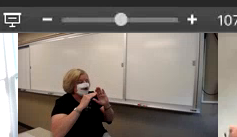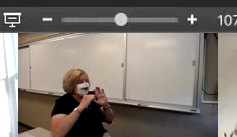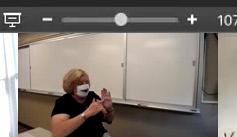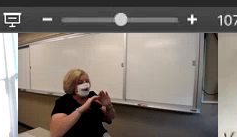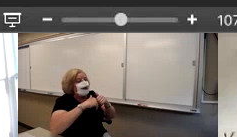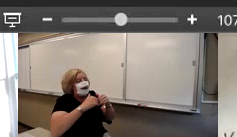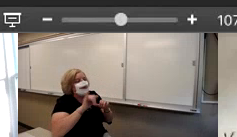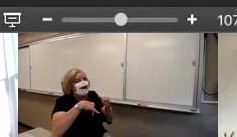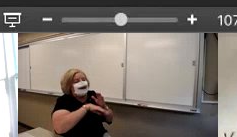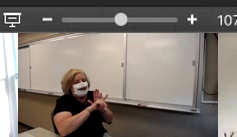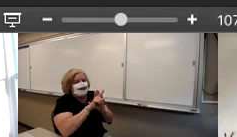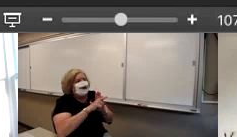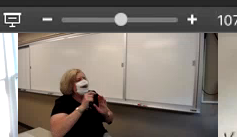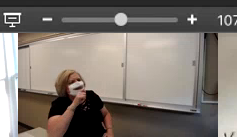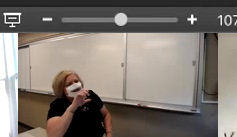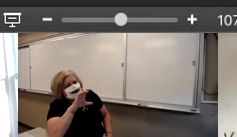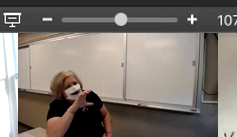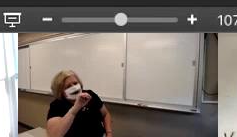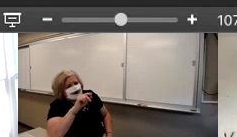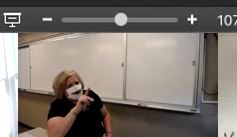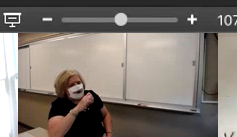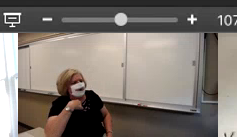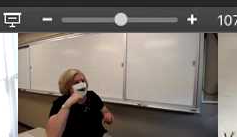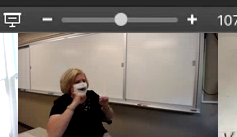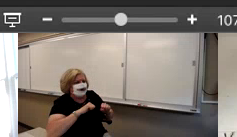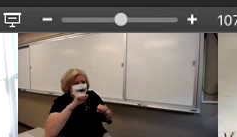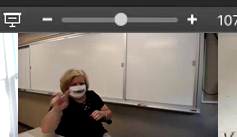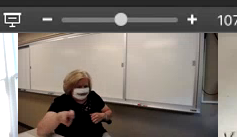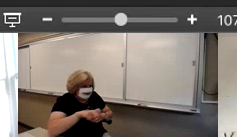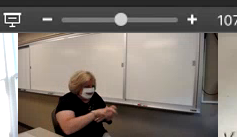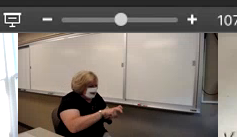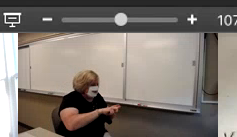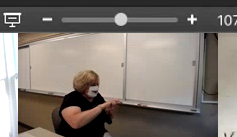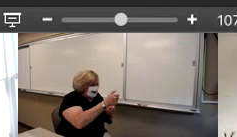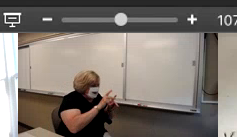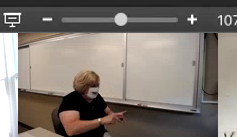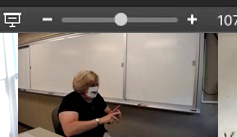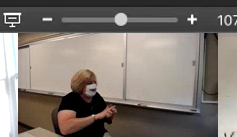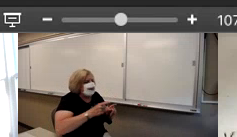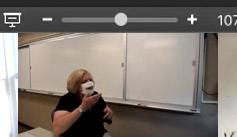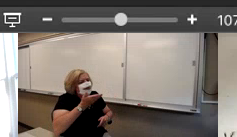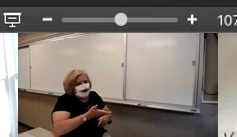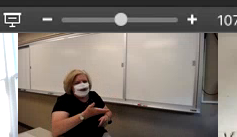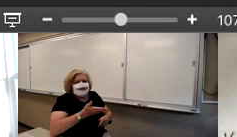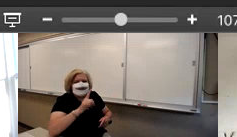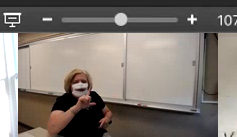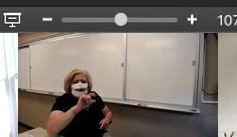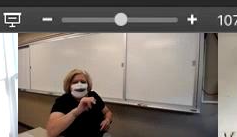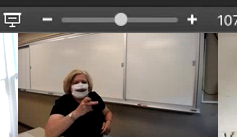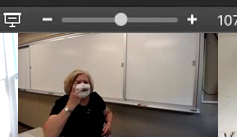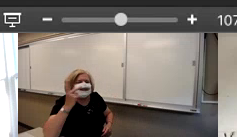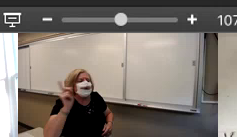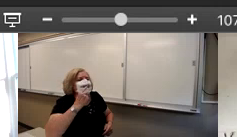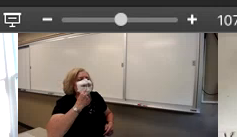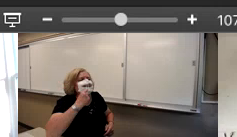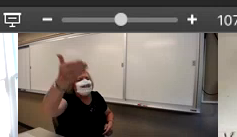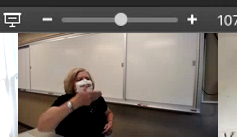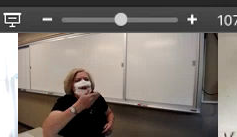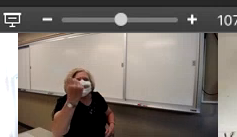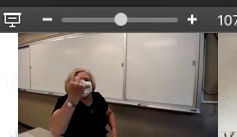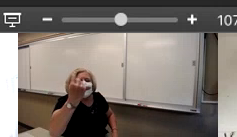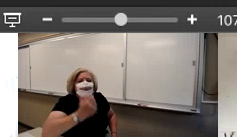There wasn't like a code that I could grab to give somebody. There is this little link. If you see where it says invite someone, you